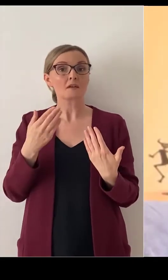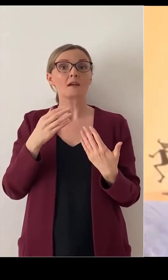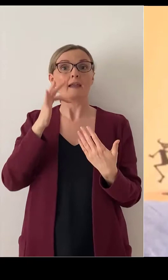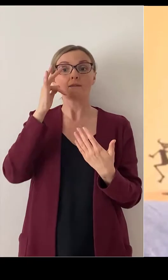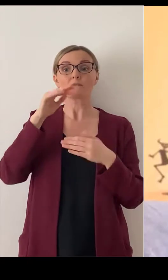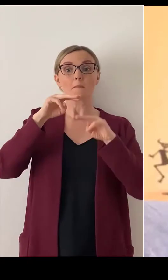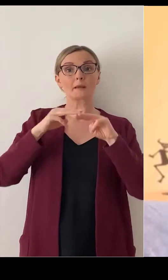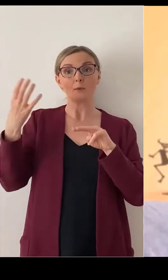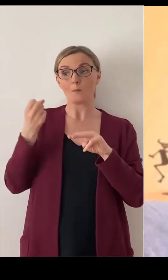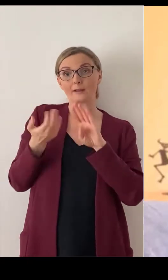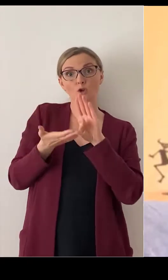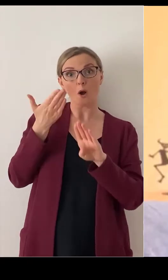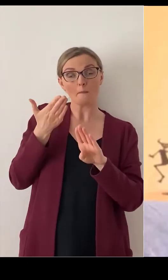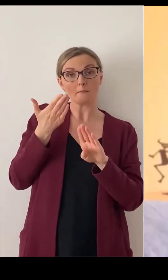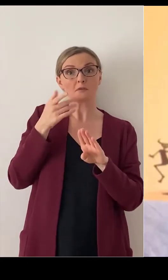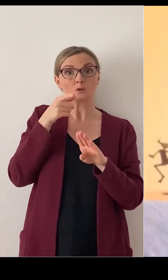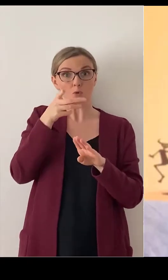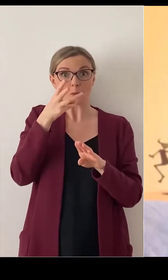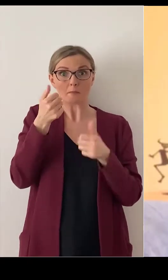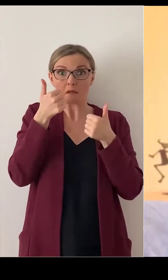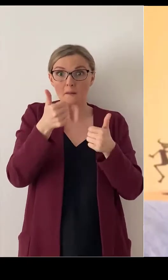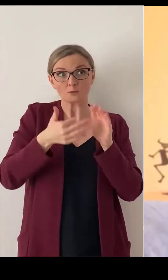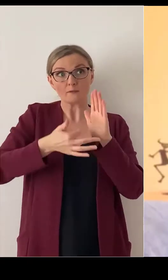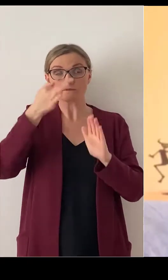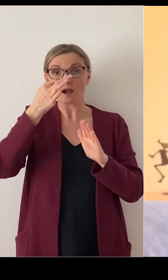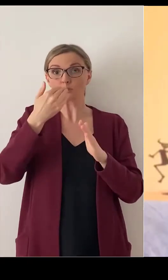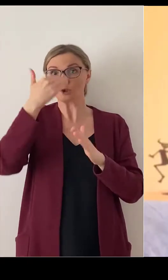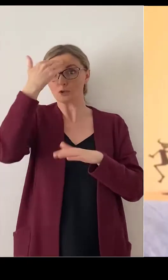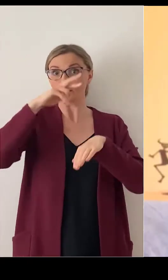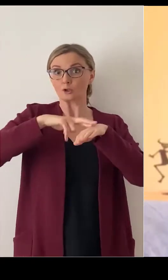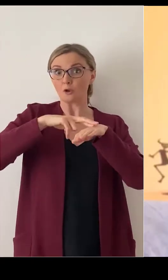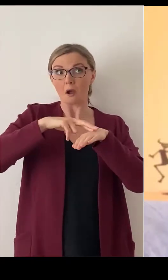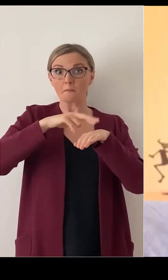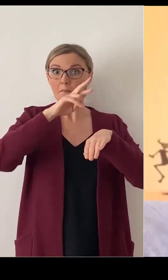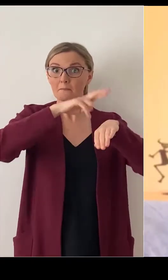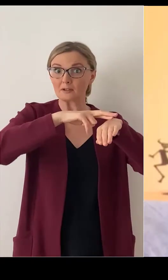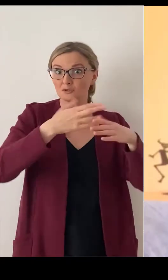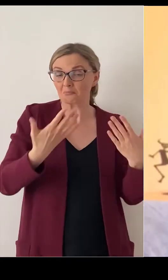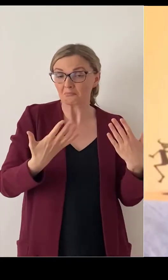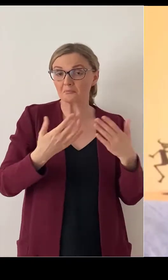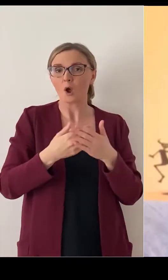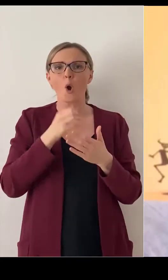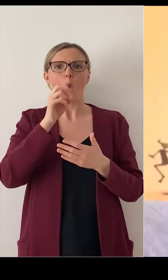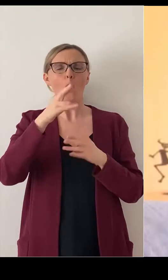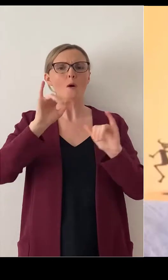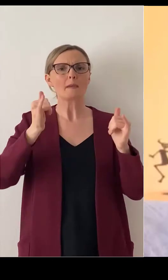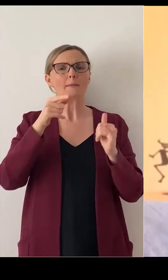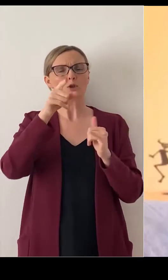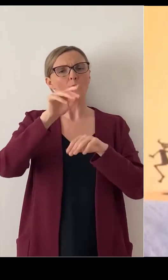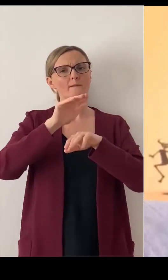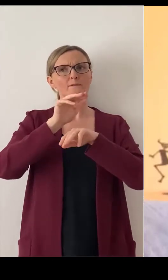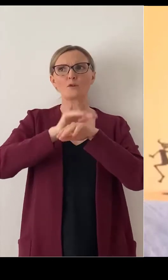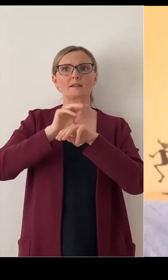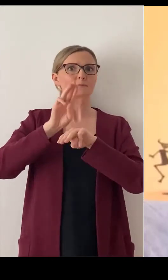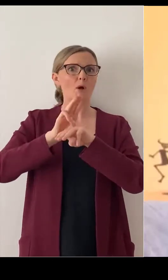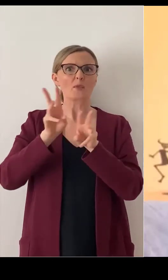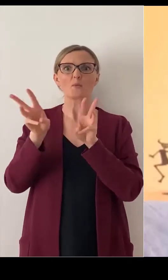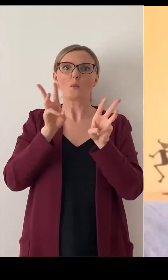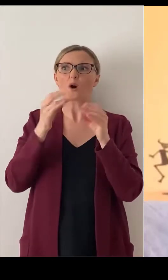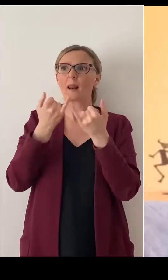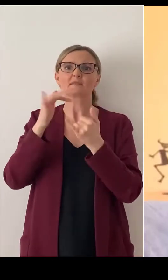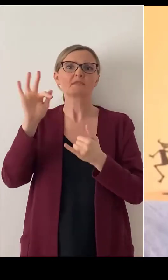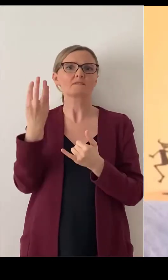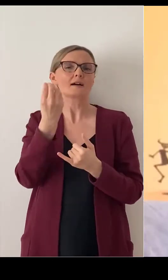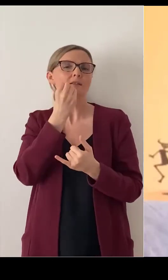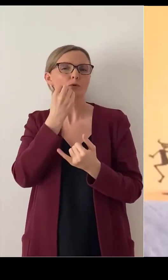chances of finding a summer job? What about your friend's mom who works at the fast food joint? Is she going to be happy